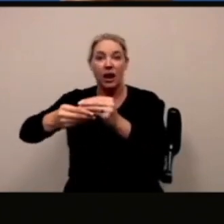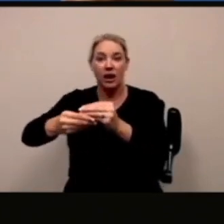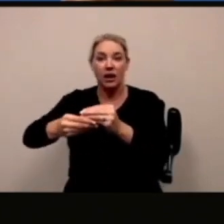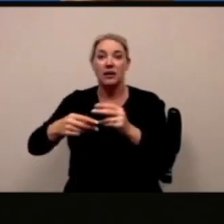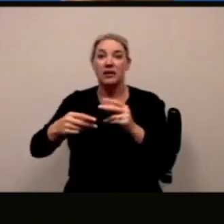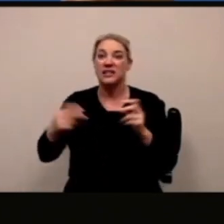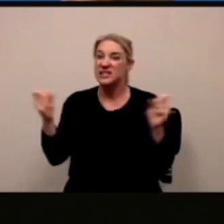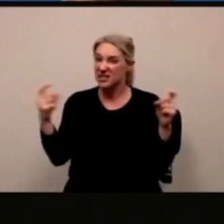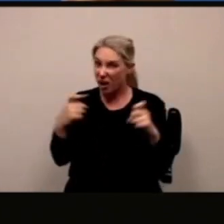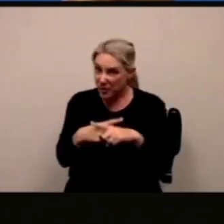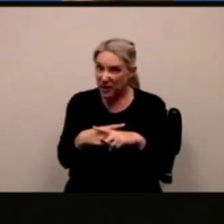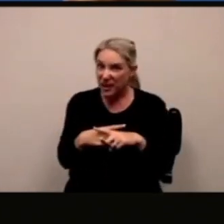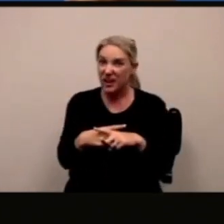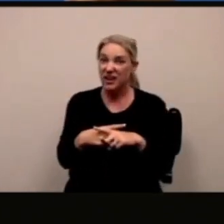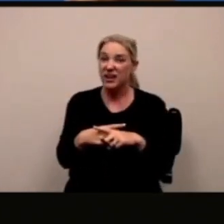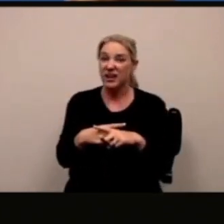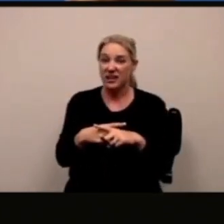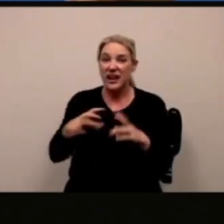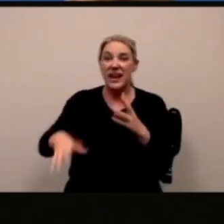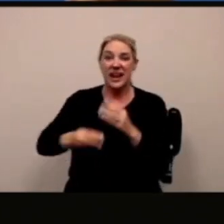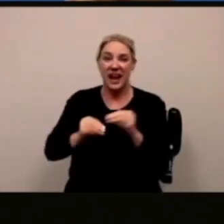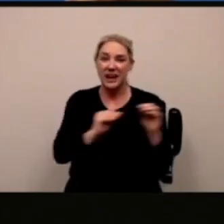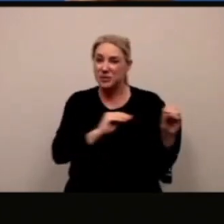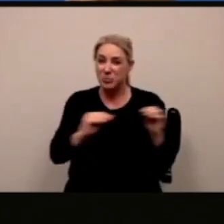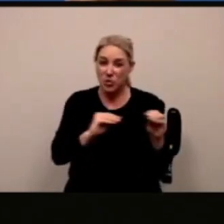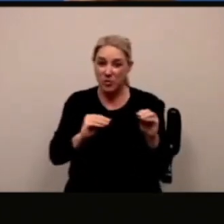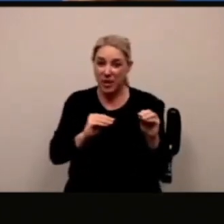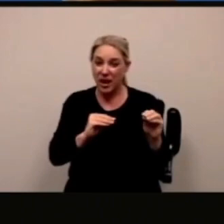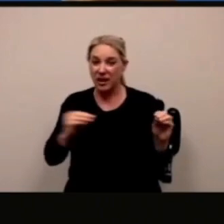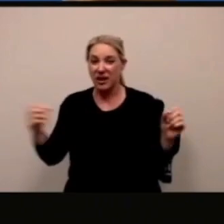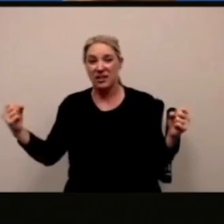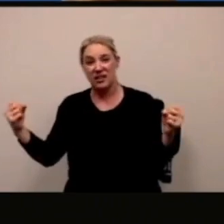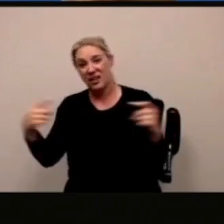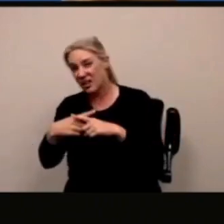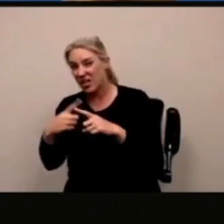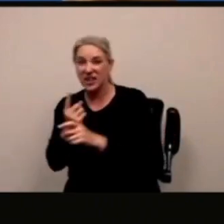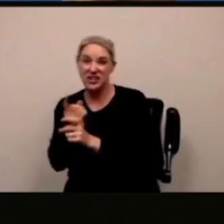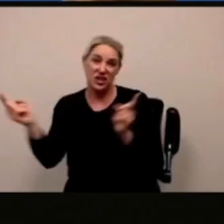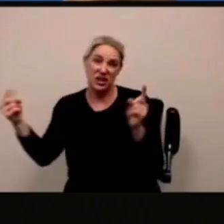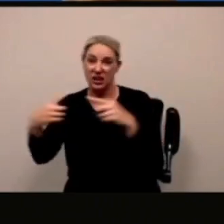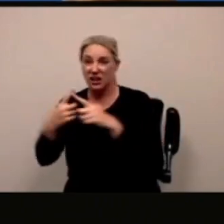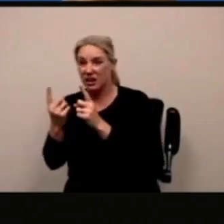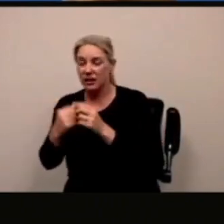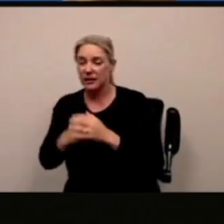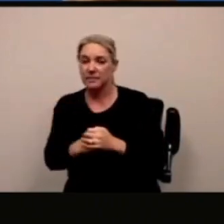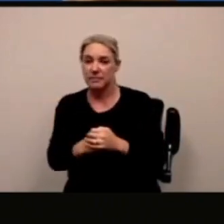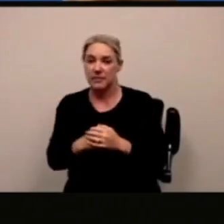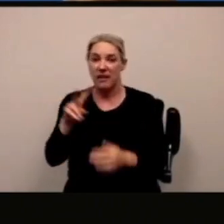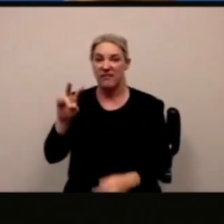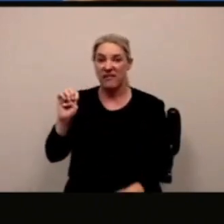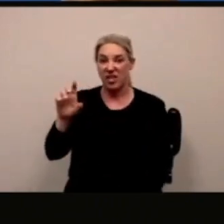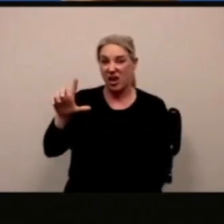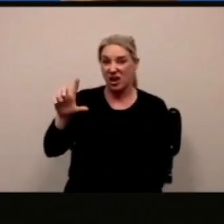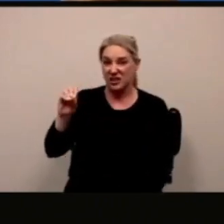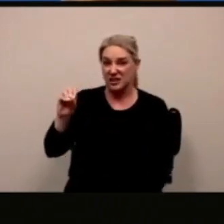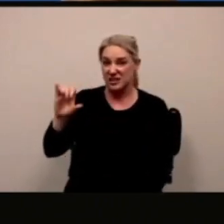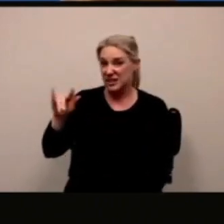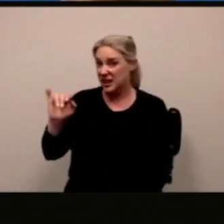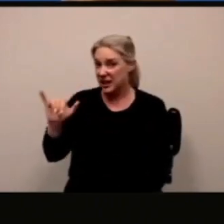this movement and collision and velocities and frictions and